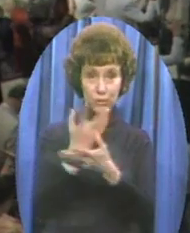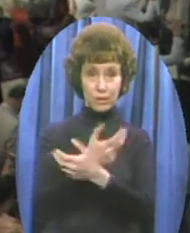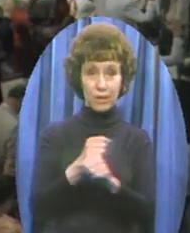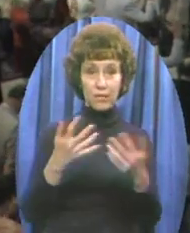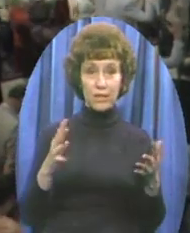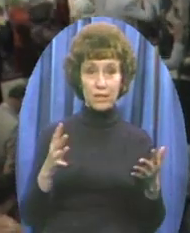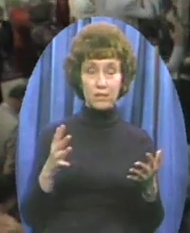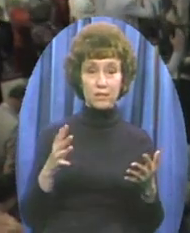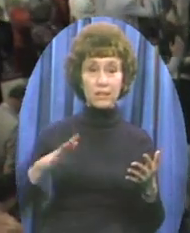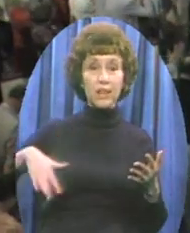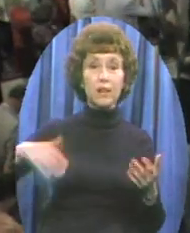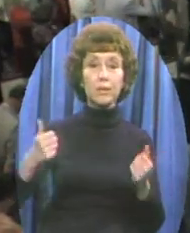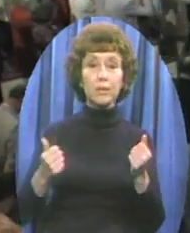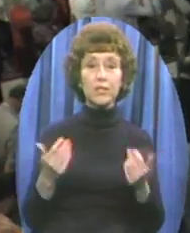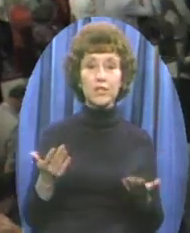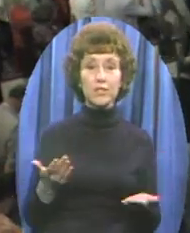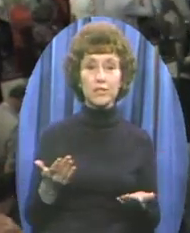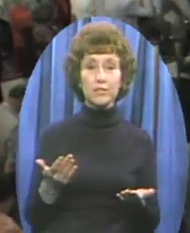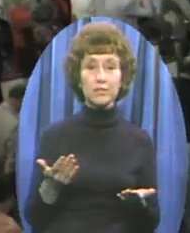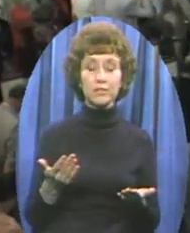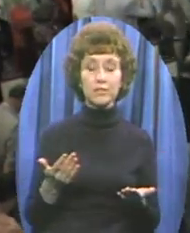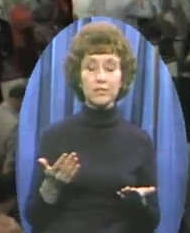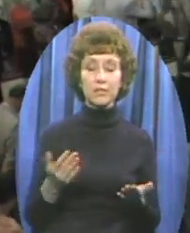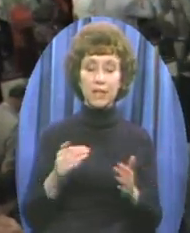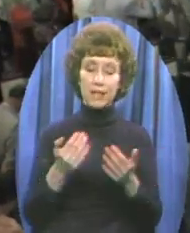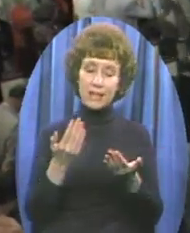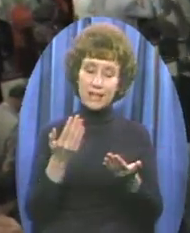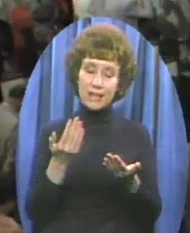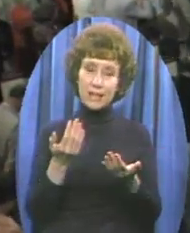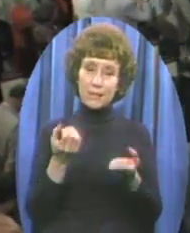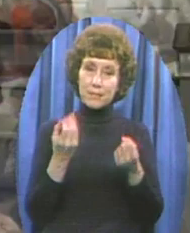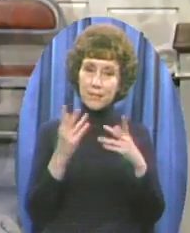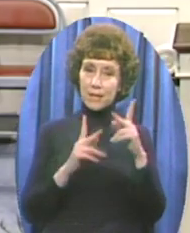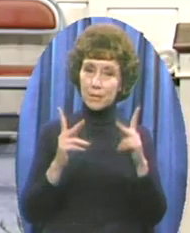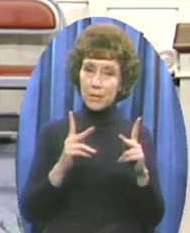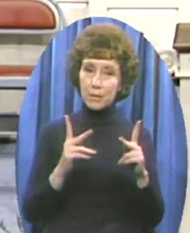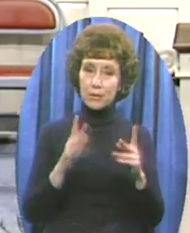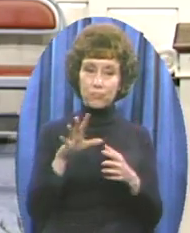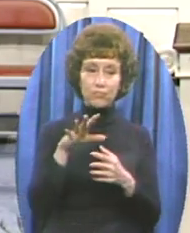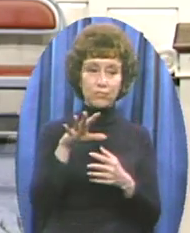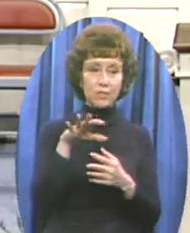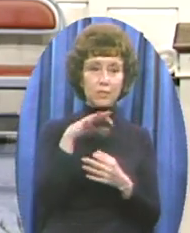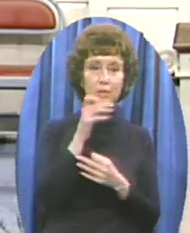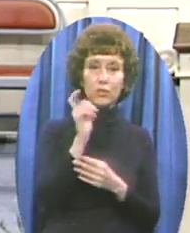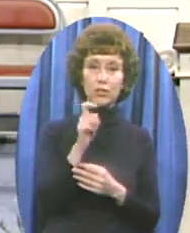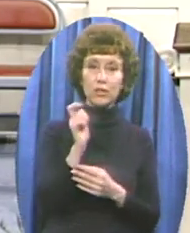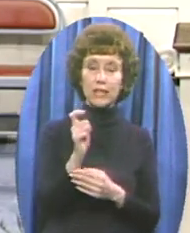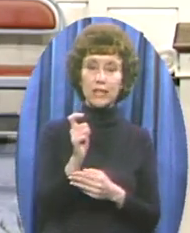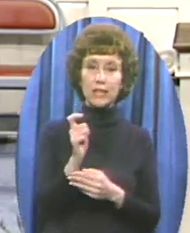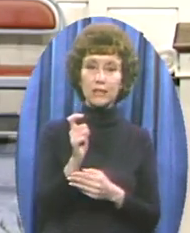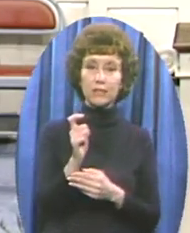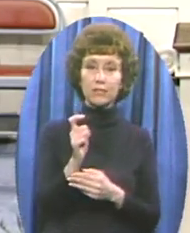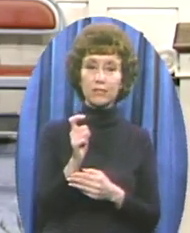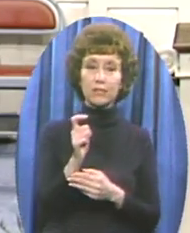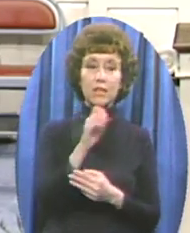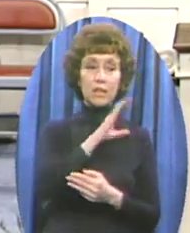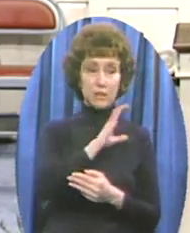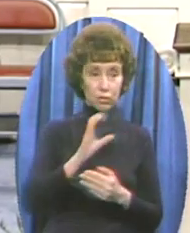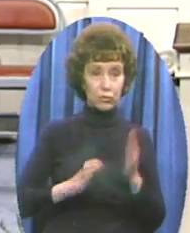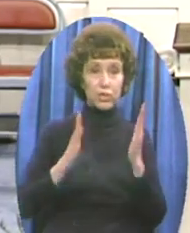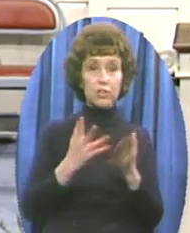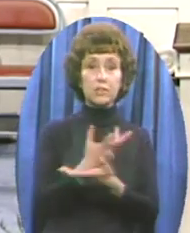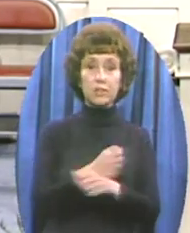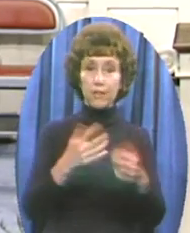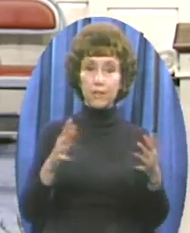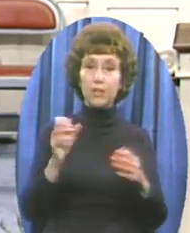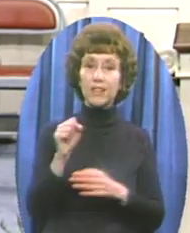God bless you. How many of you will say, I have a spiritual need of some kind? I am a Christian, but I'm not living as close to God as I ought to. I'm not a soul